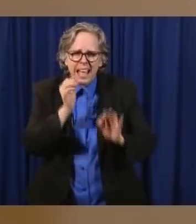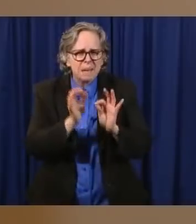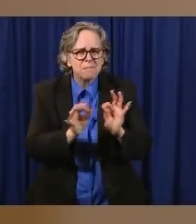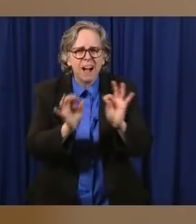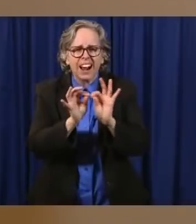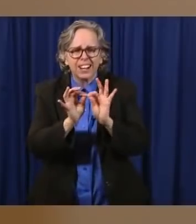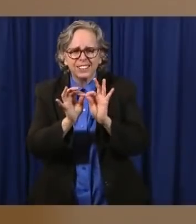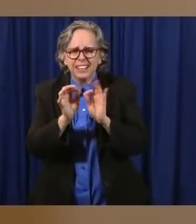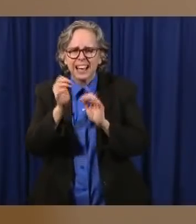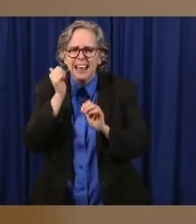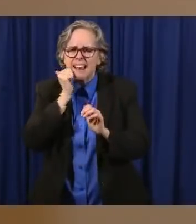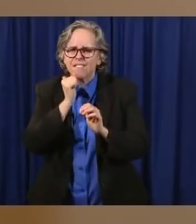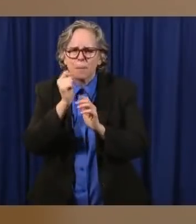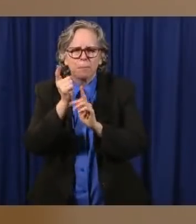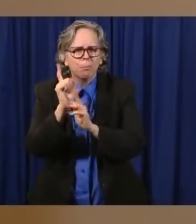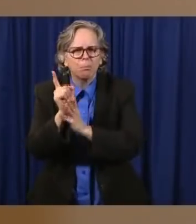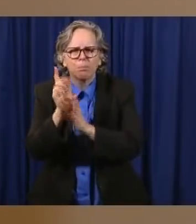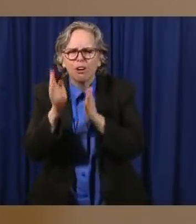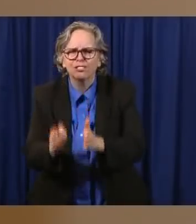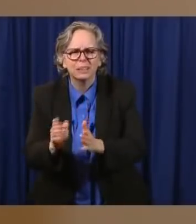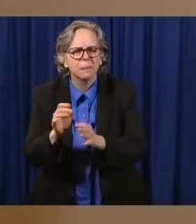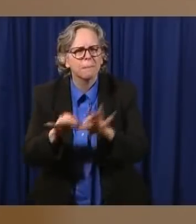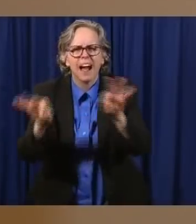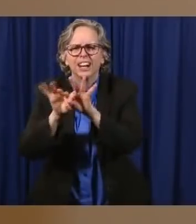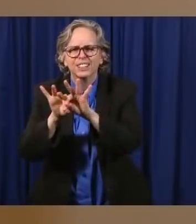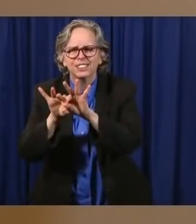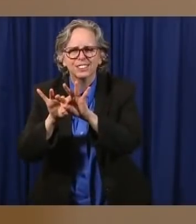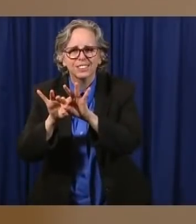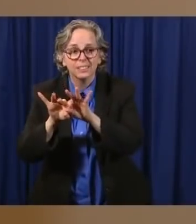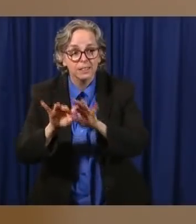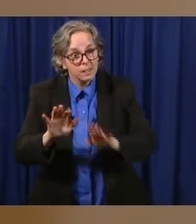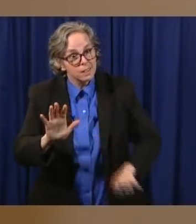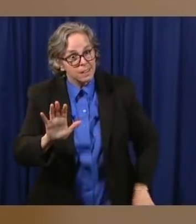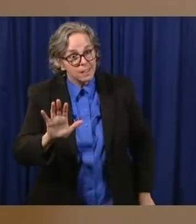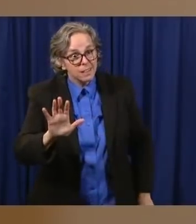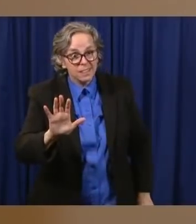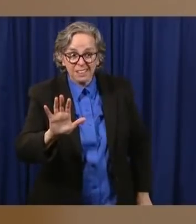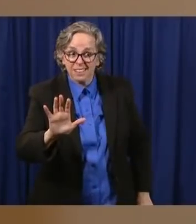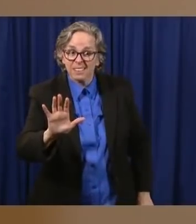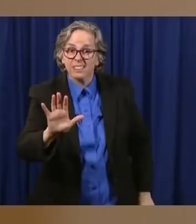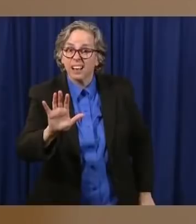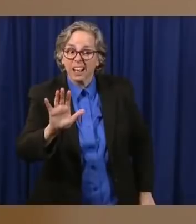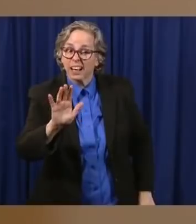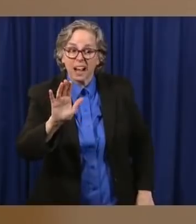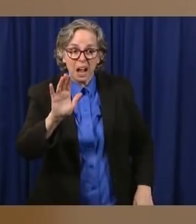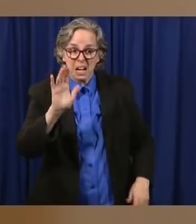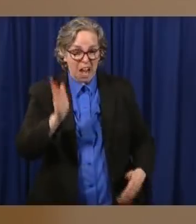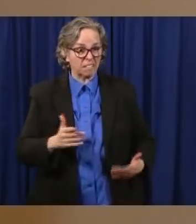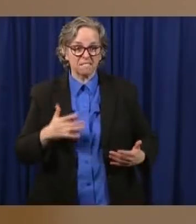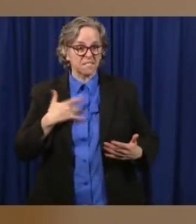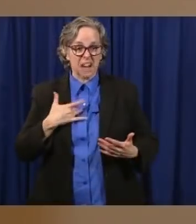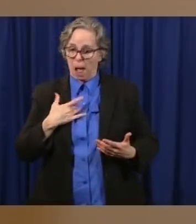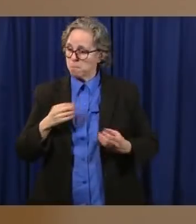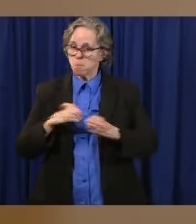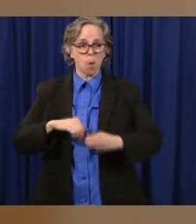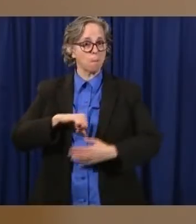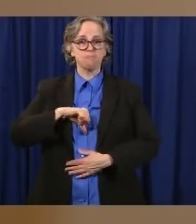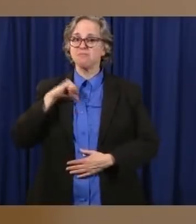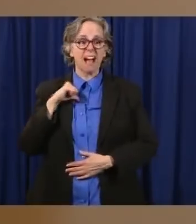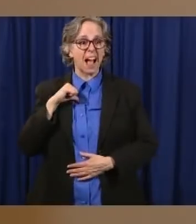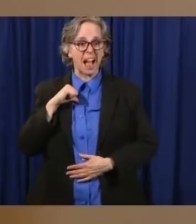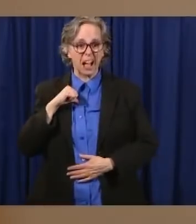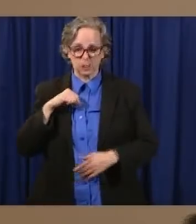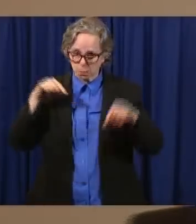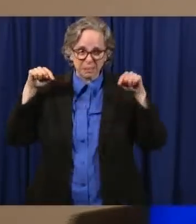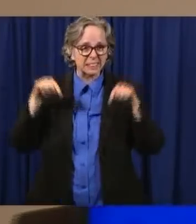I've never, ever, just like the Lieutenant Governor said, been more proud to be from Ohio. So thank